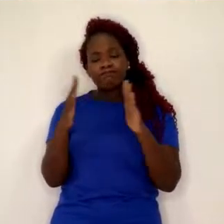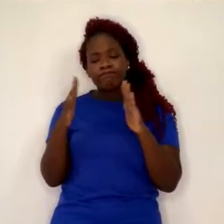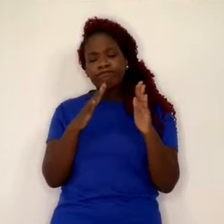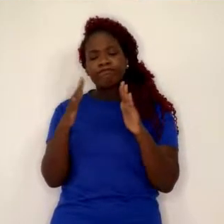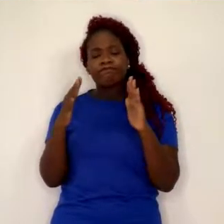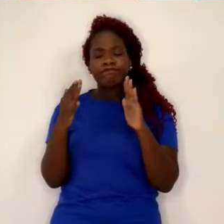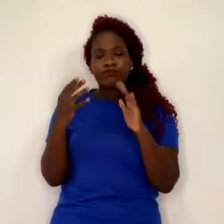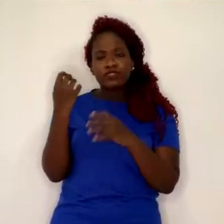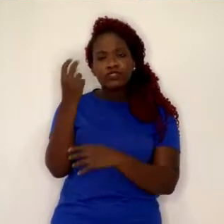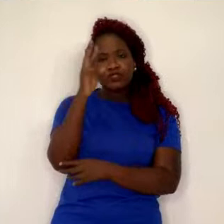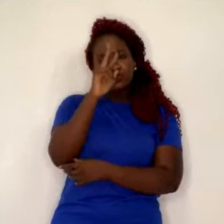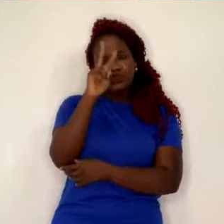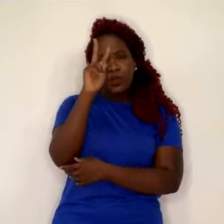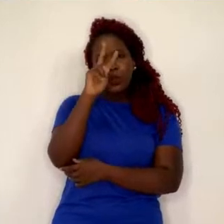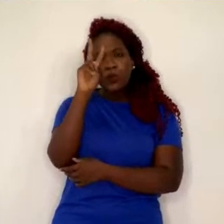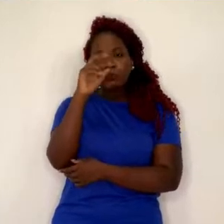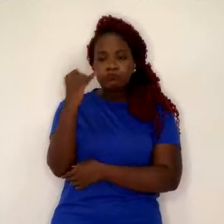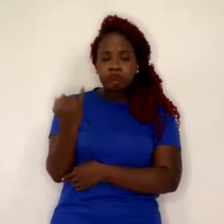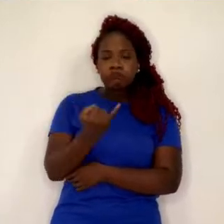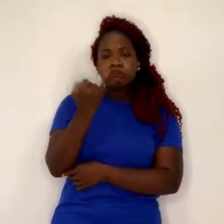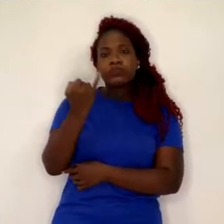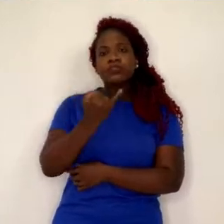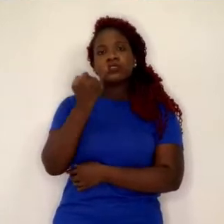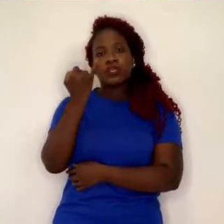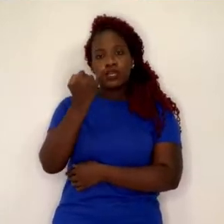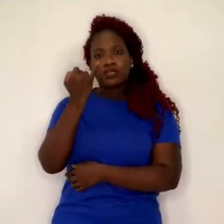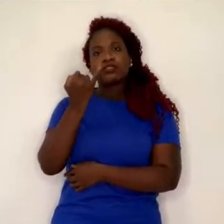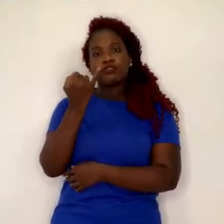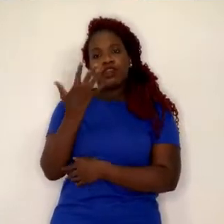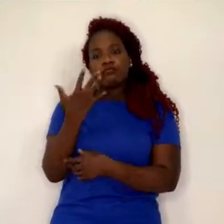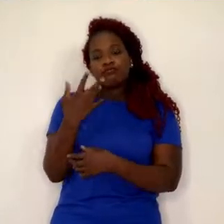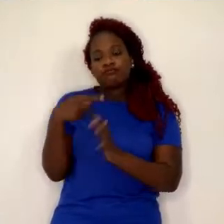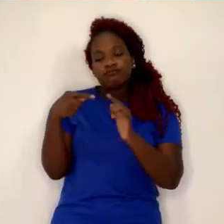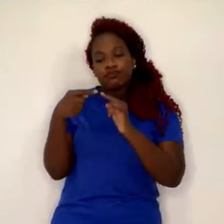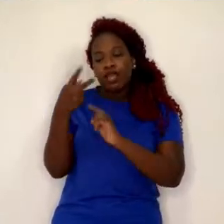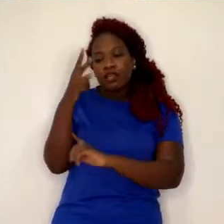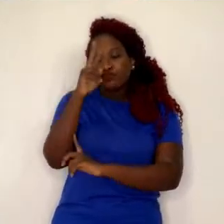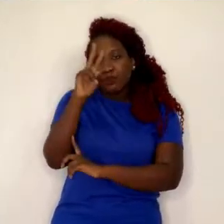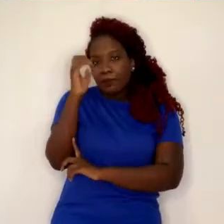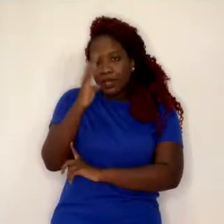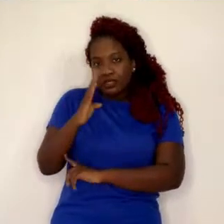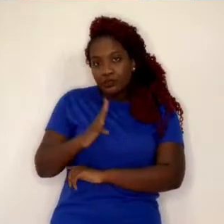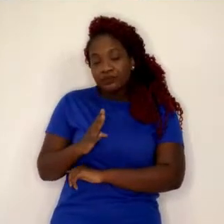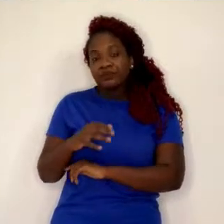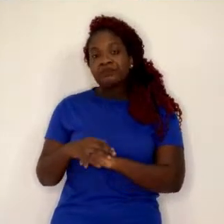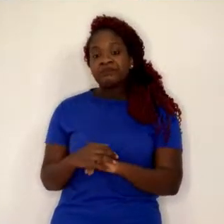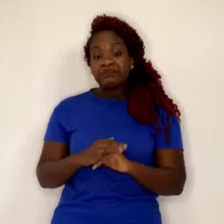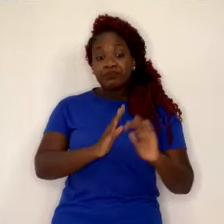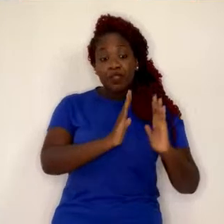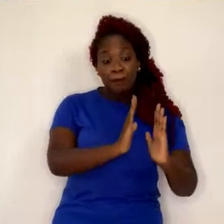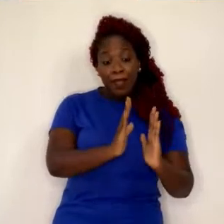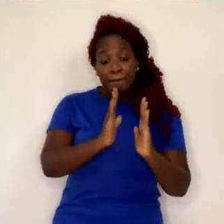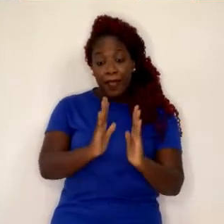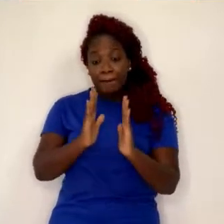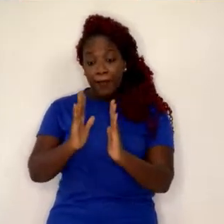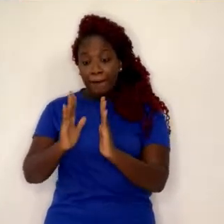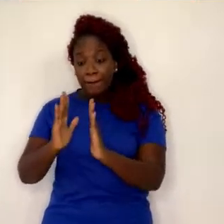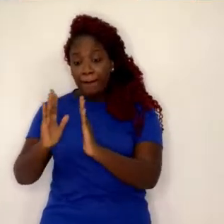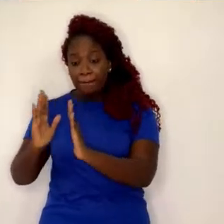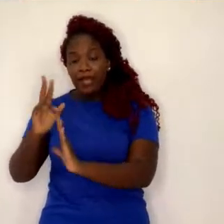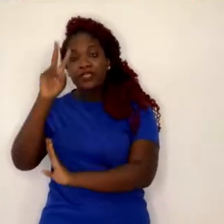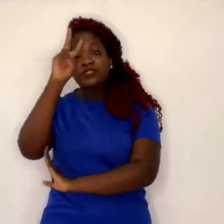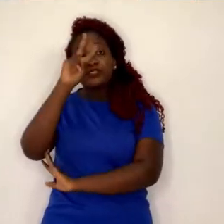undergone historical, relevant historical moments over the history of Brazil, and that each of